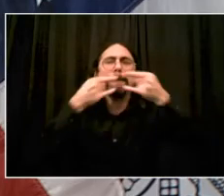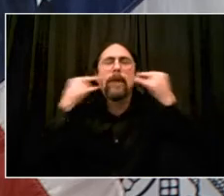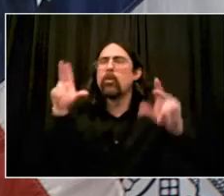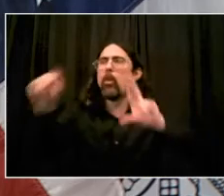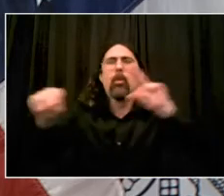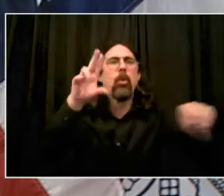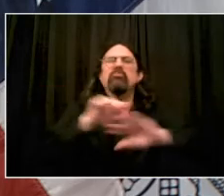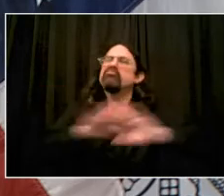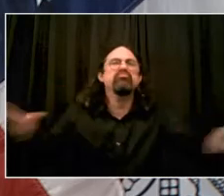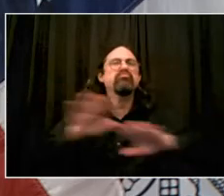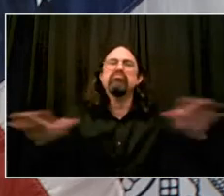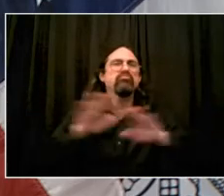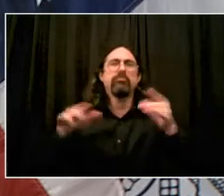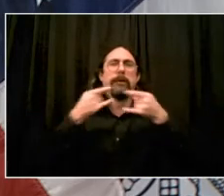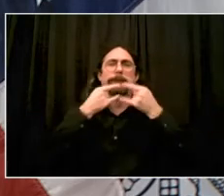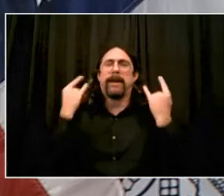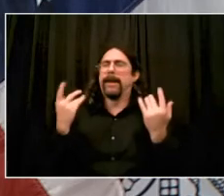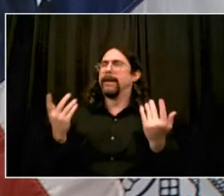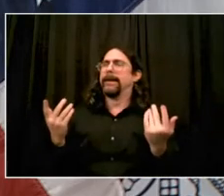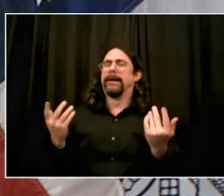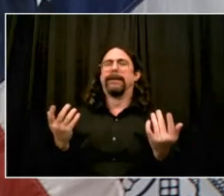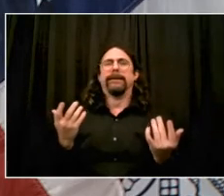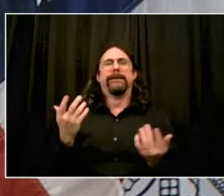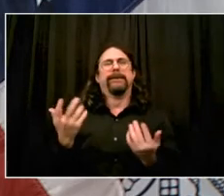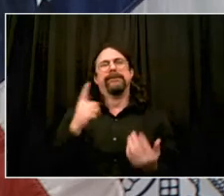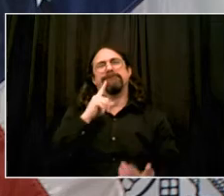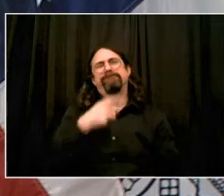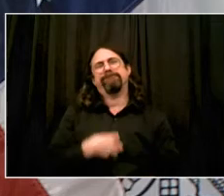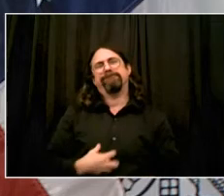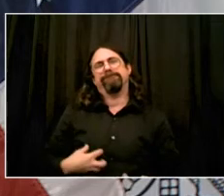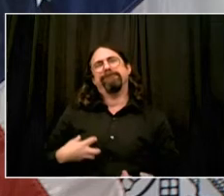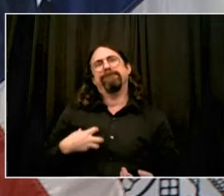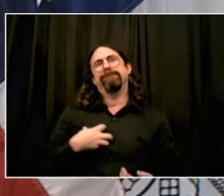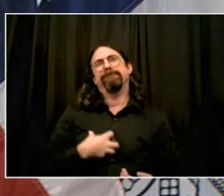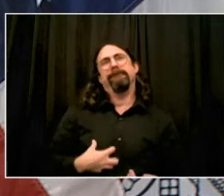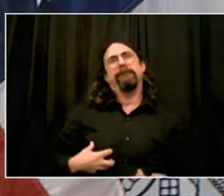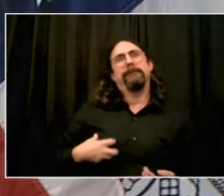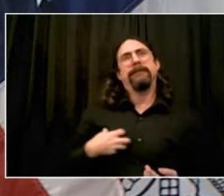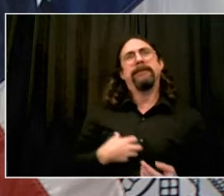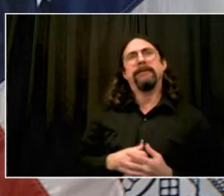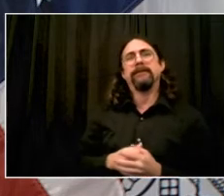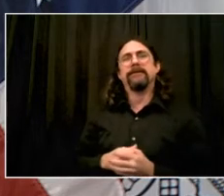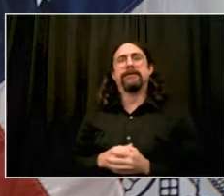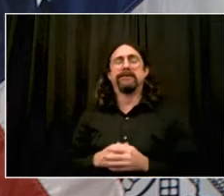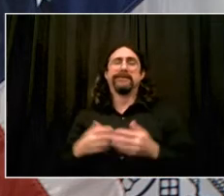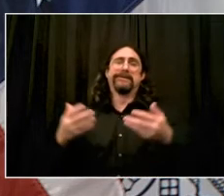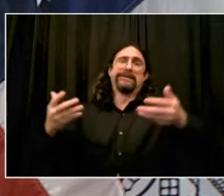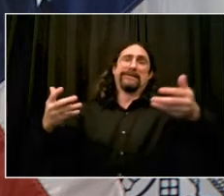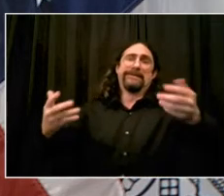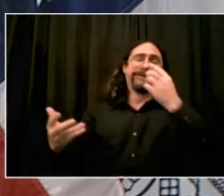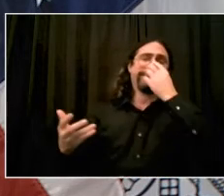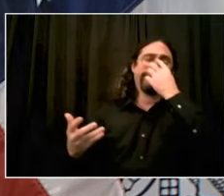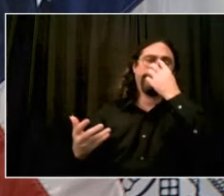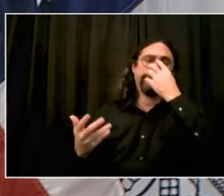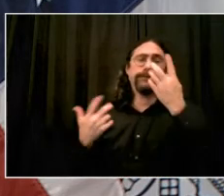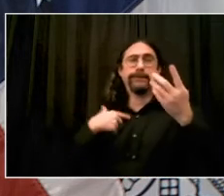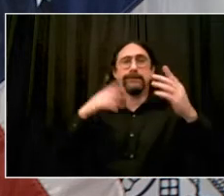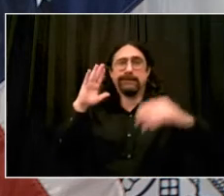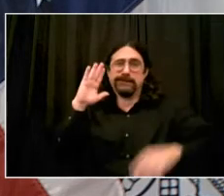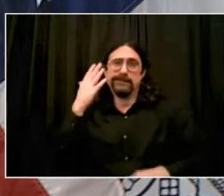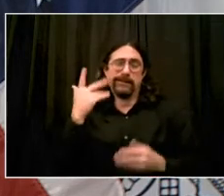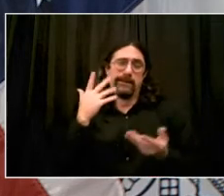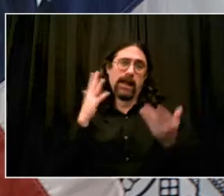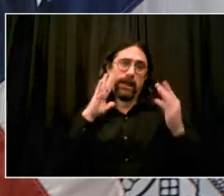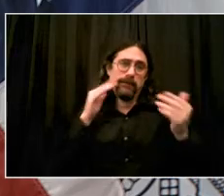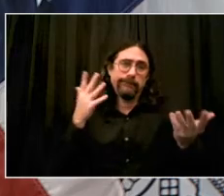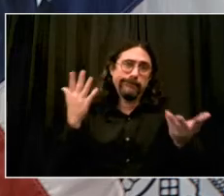Narmeen. Yeah, and just to follow up a bit, is there any more targeted effort in those particular communities for the reasons you spoke of? But